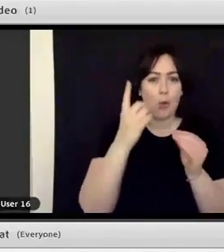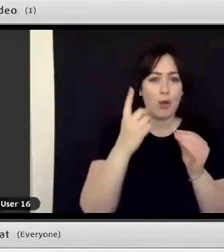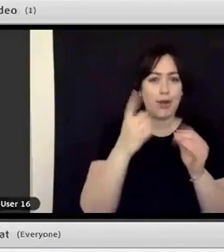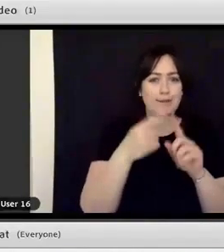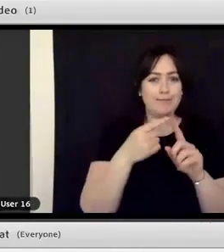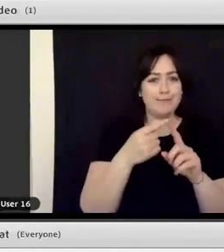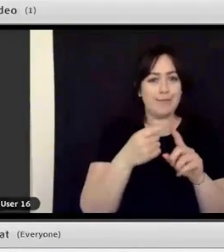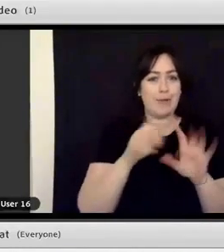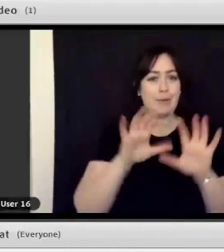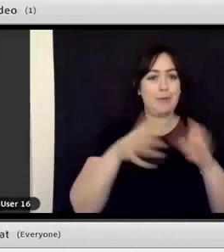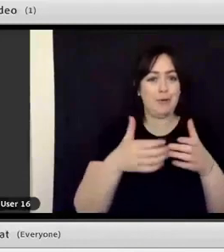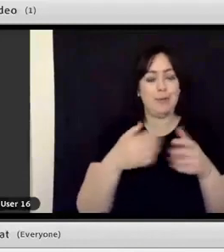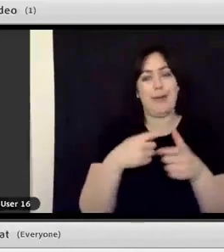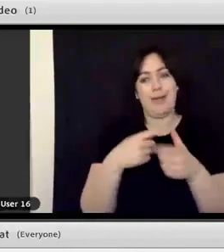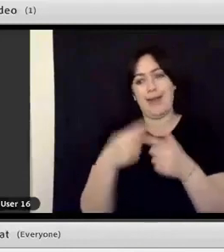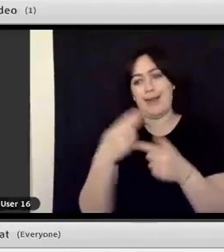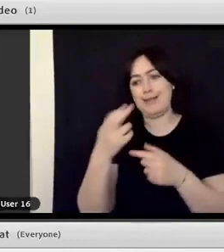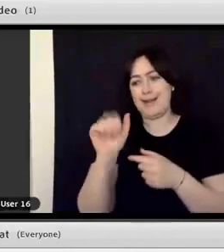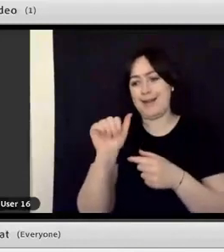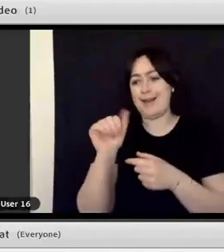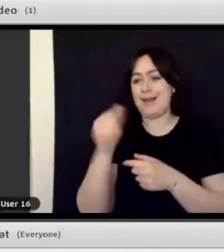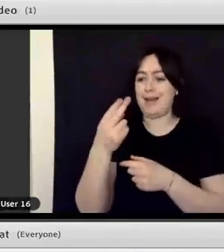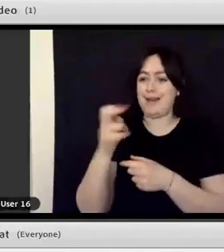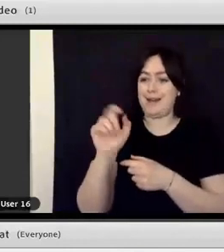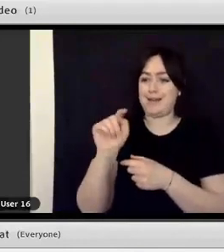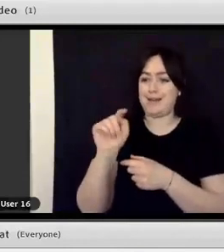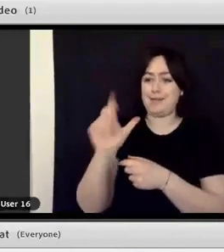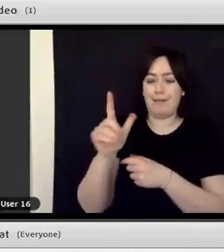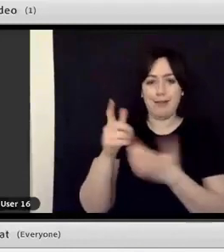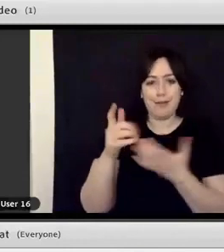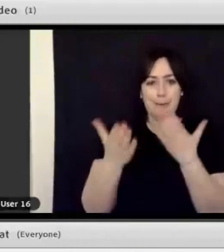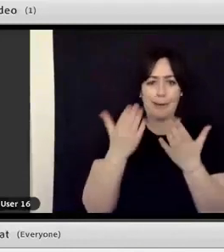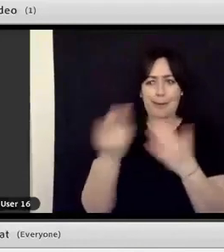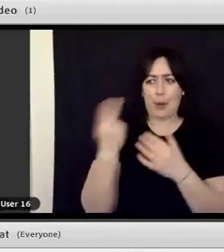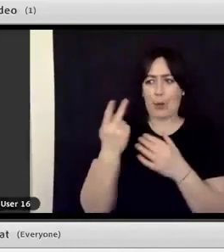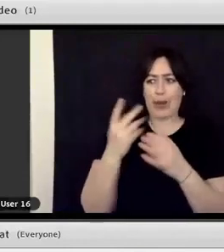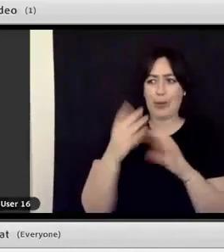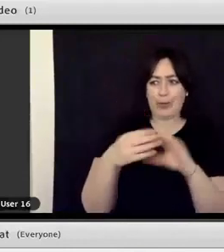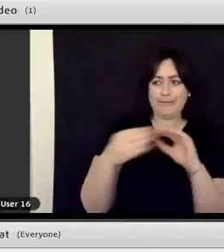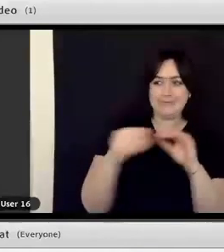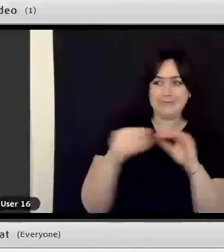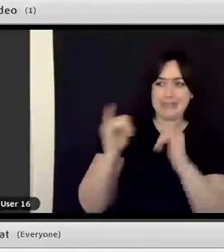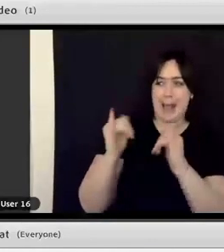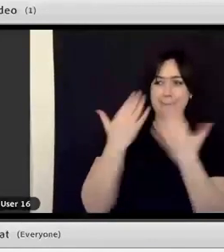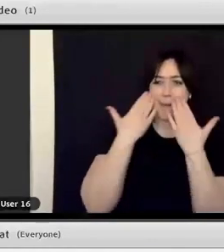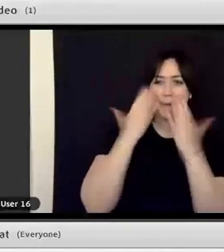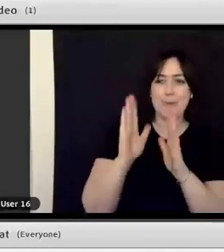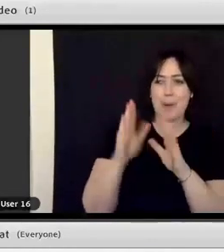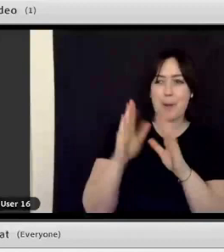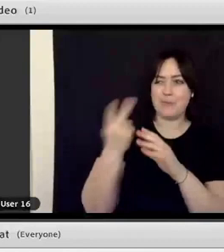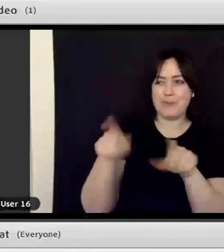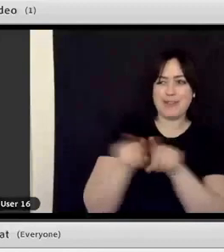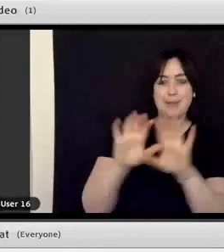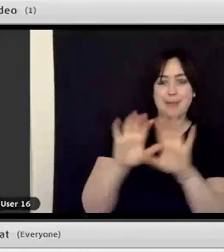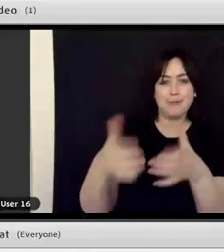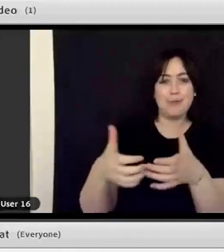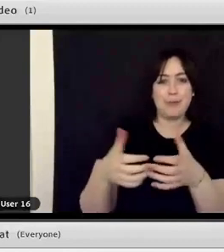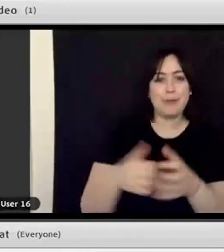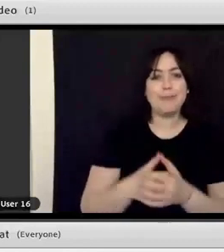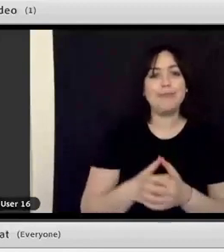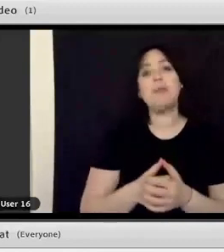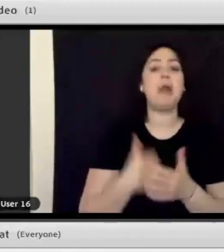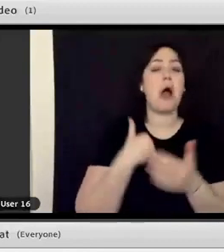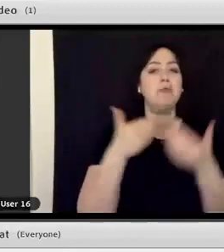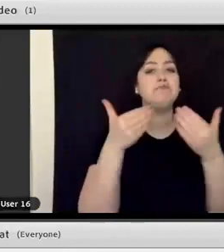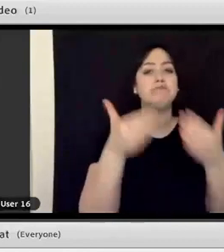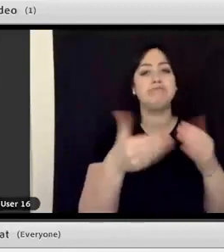Hetal's put her hand up, so I don't know whether I'm going to be saying the same things. I don't know if I want to. I'll go ahead